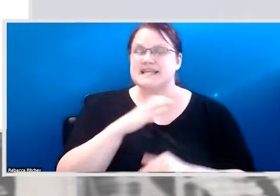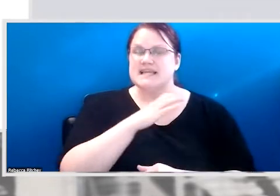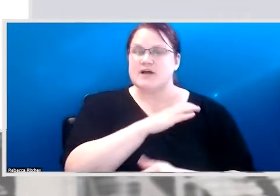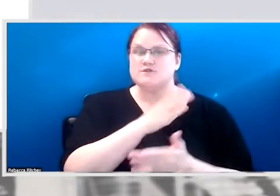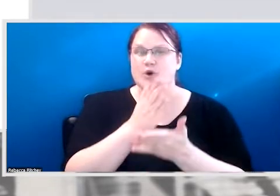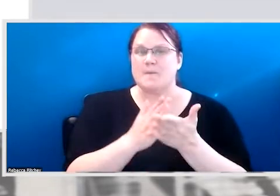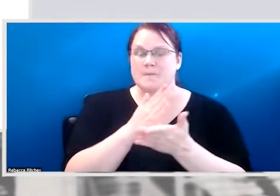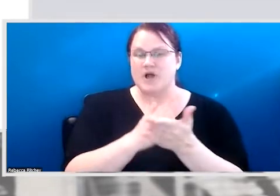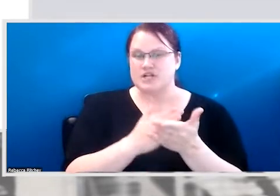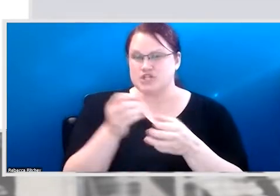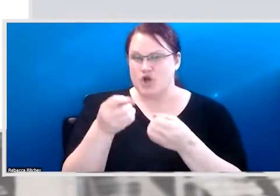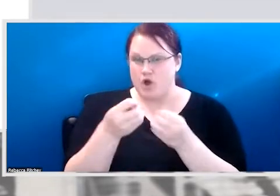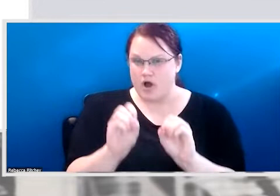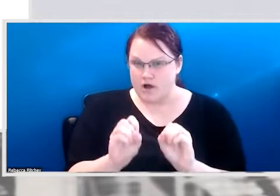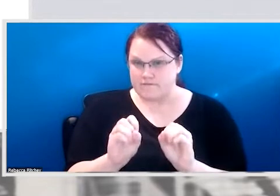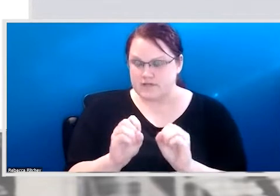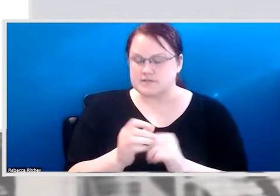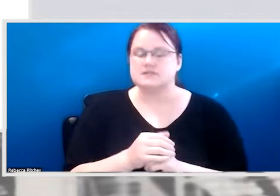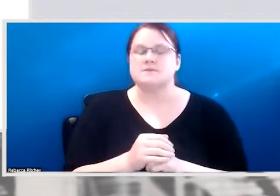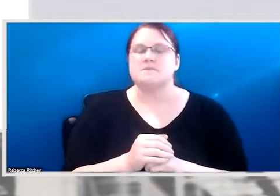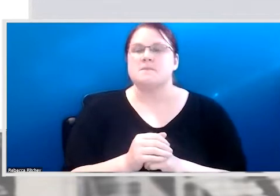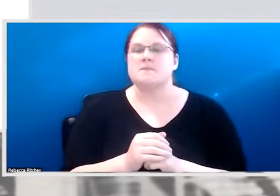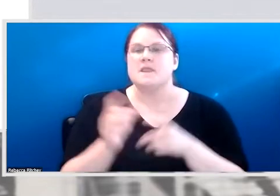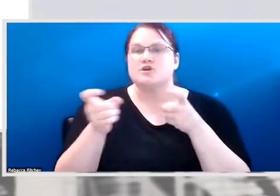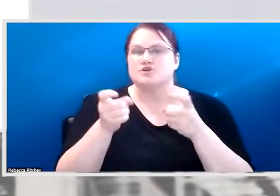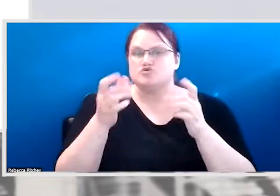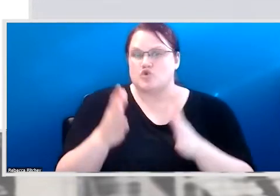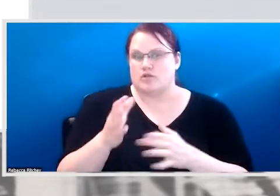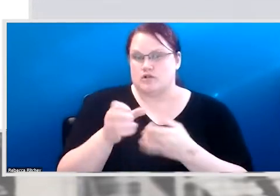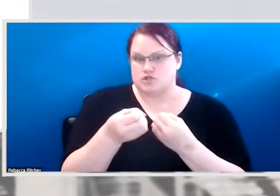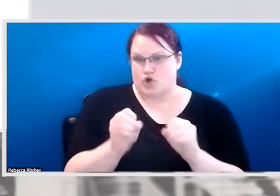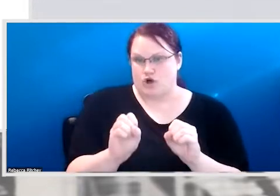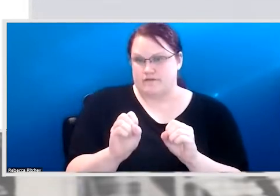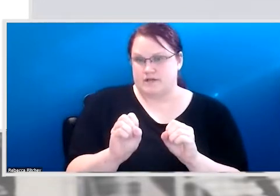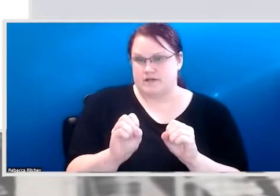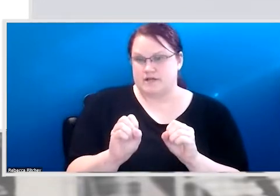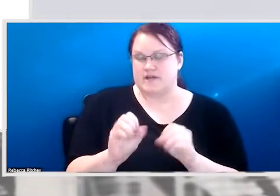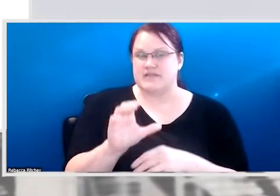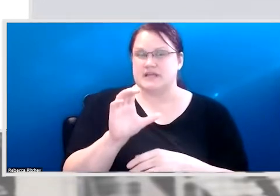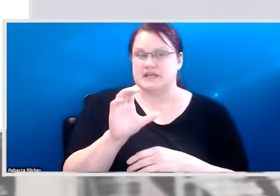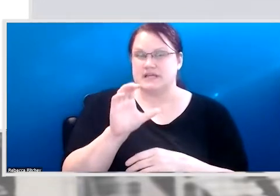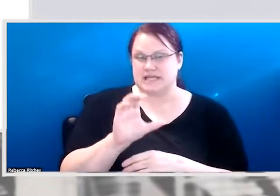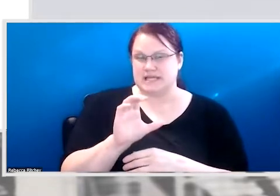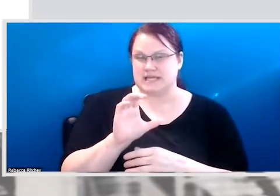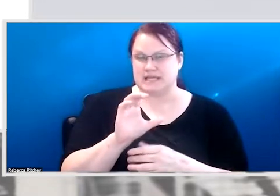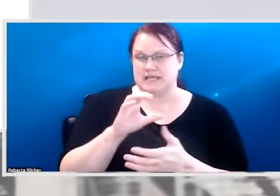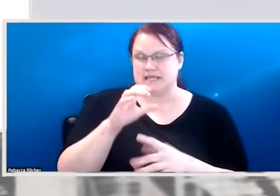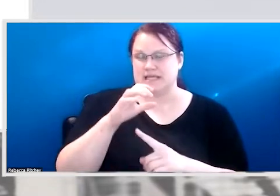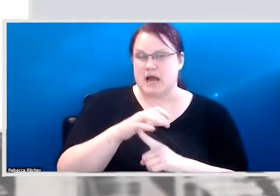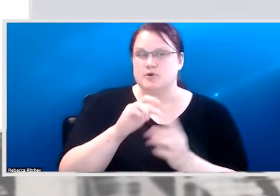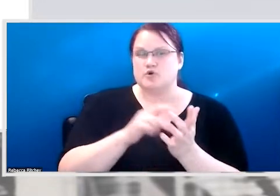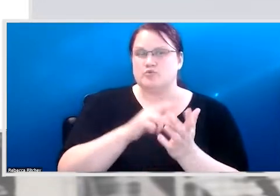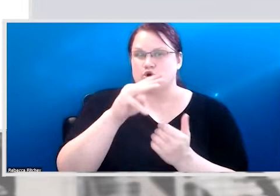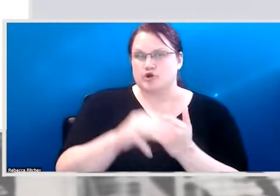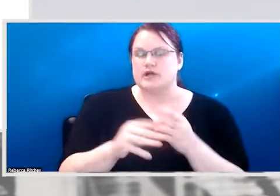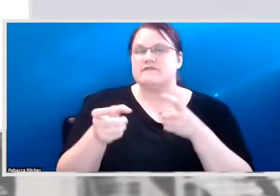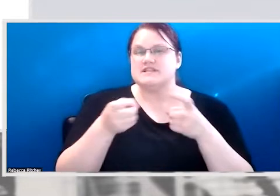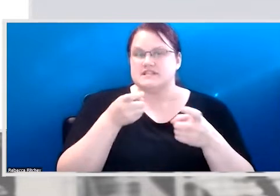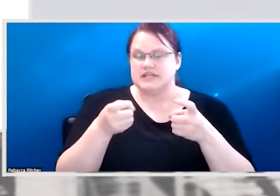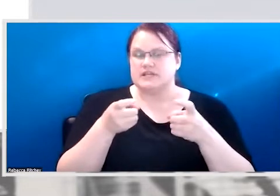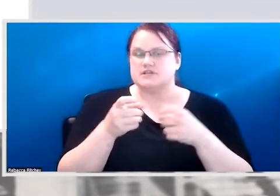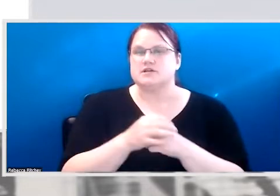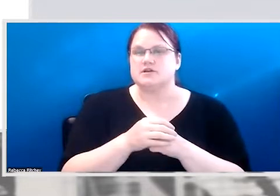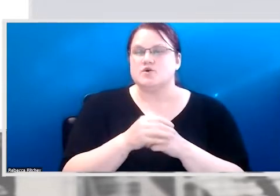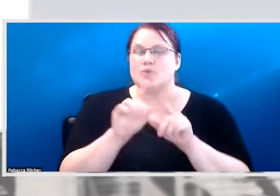office and the controller's office, which makes up the capital program facilitation committee, meets with the departments and we ask